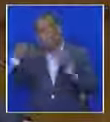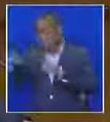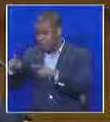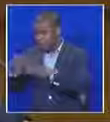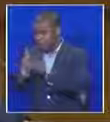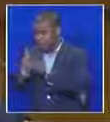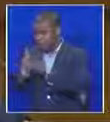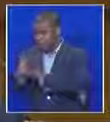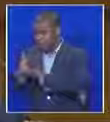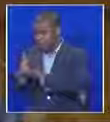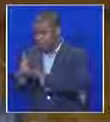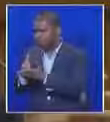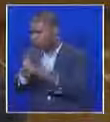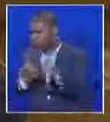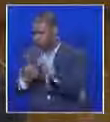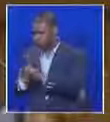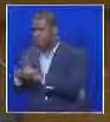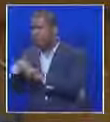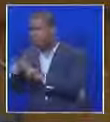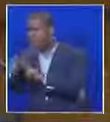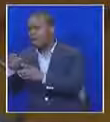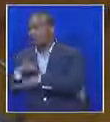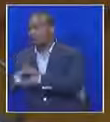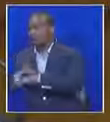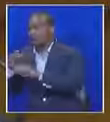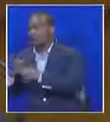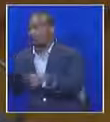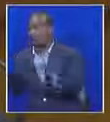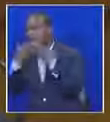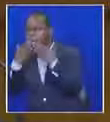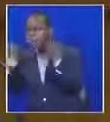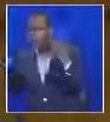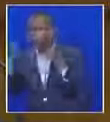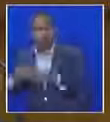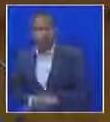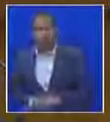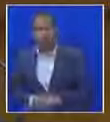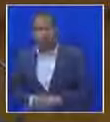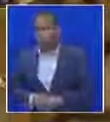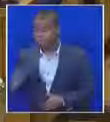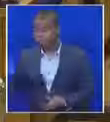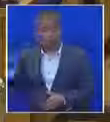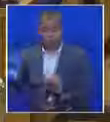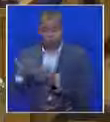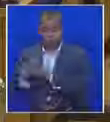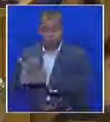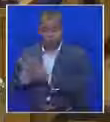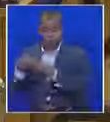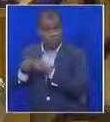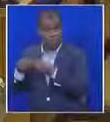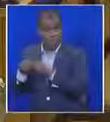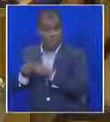did not solve the problem of the SAA. So it's not a new thing that the SAA is in difficulties.